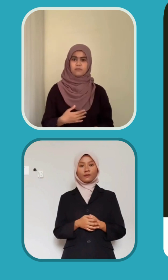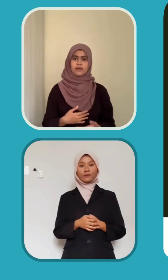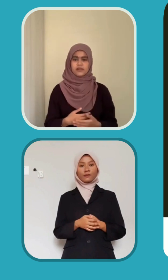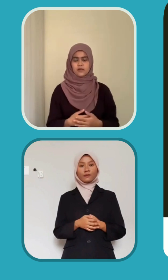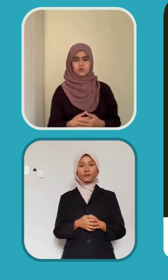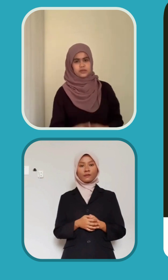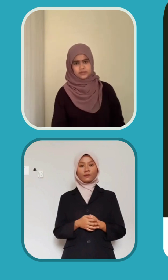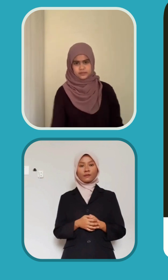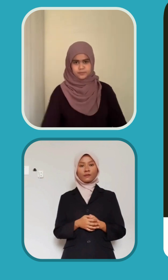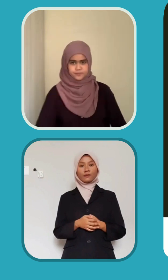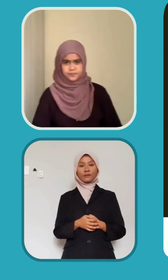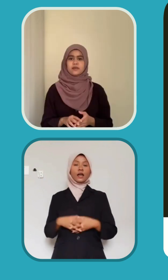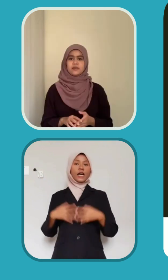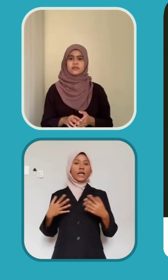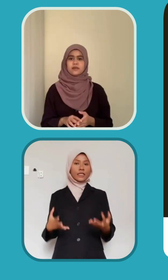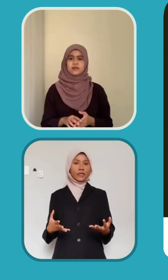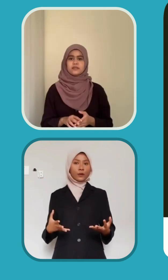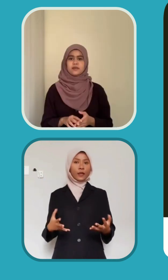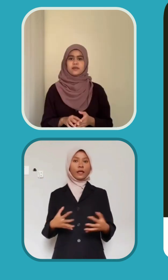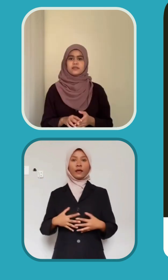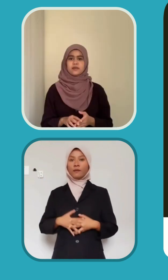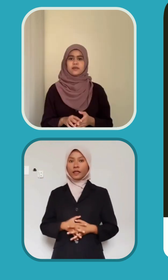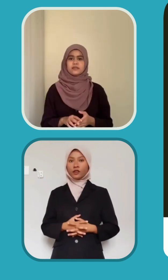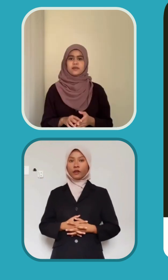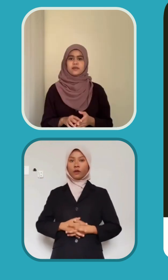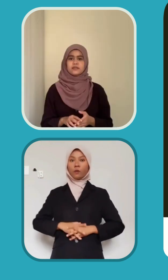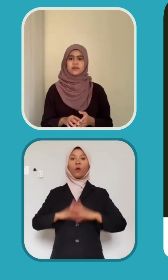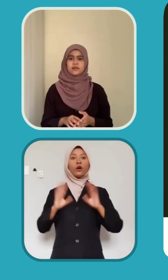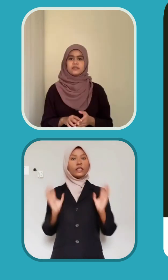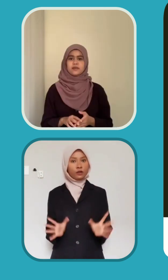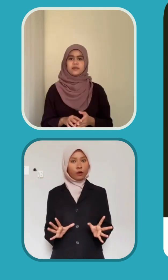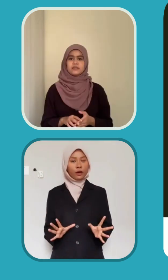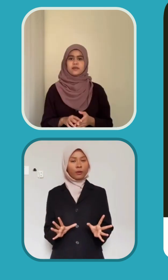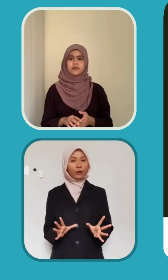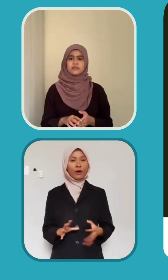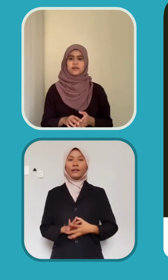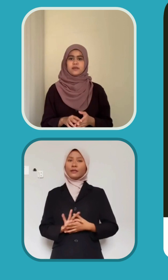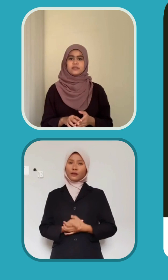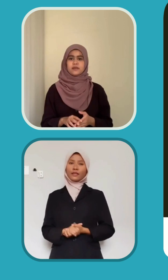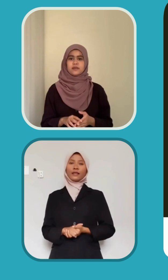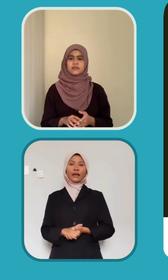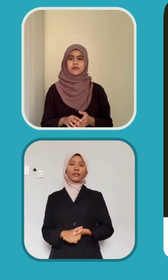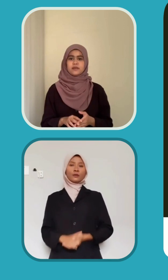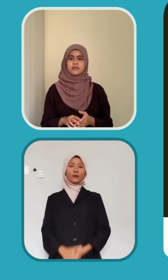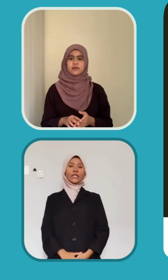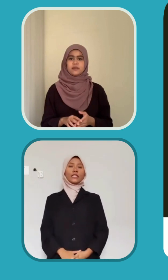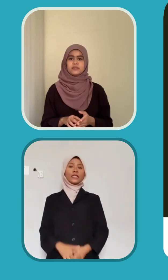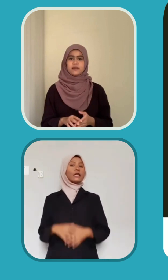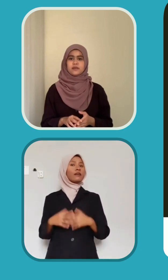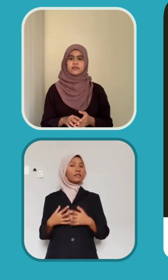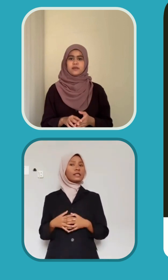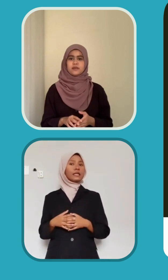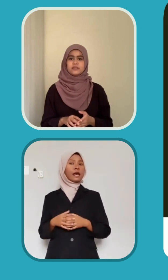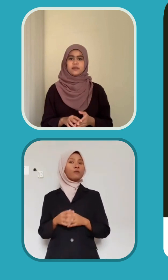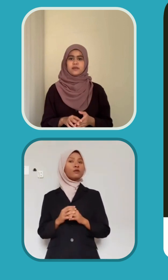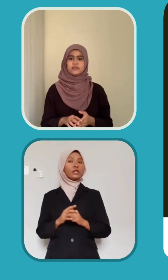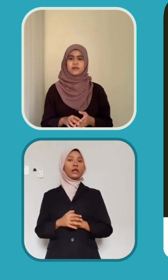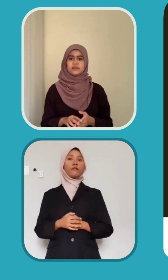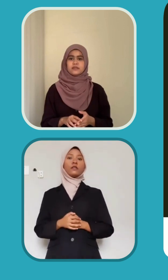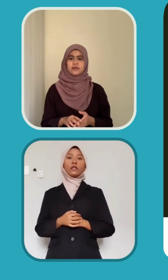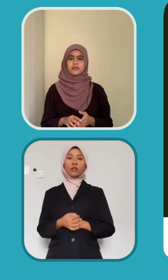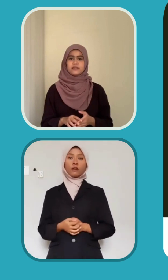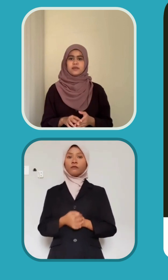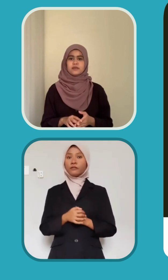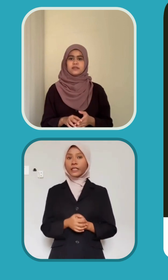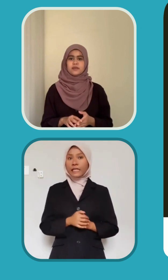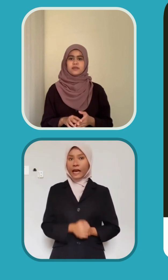of bilingualism. Also, it can make travel more enjoyable. Children can experience the diversity and